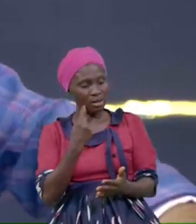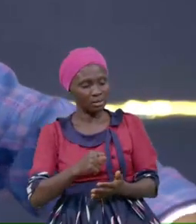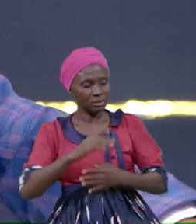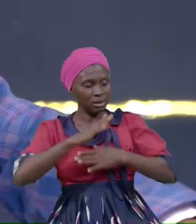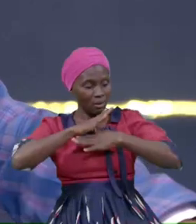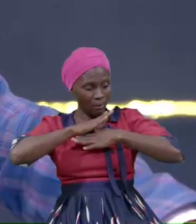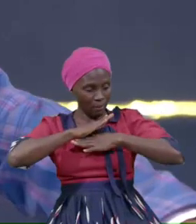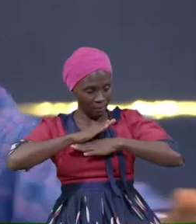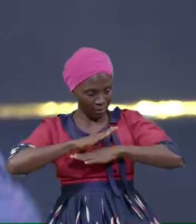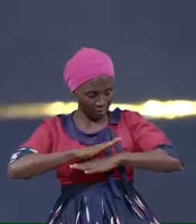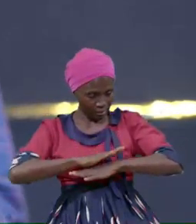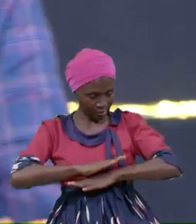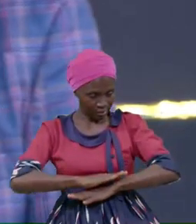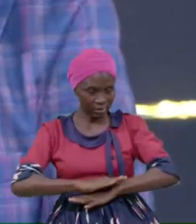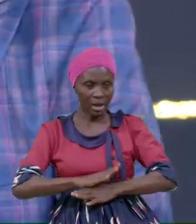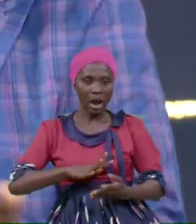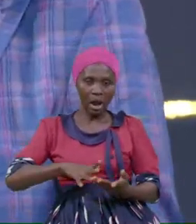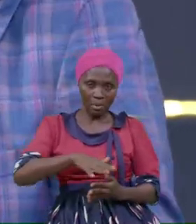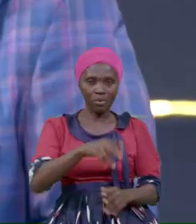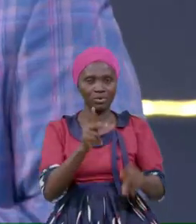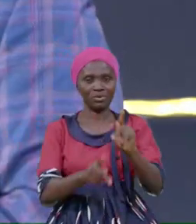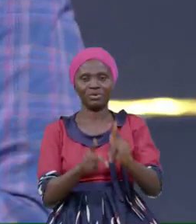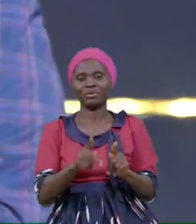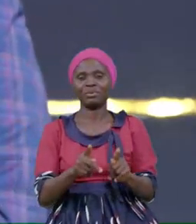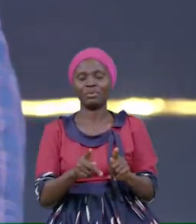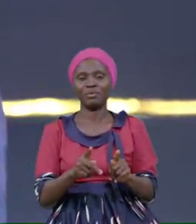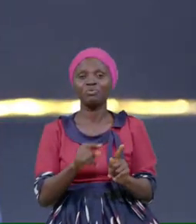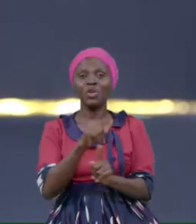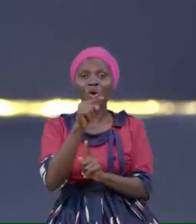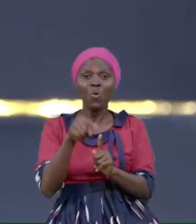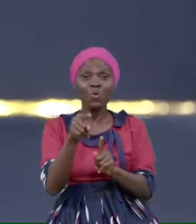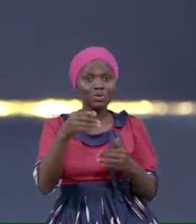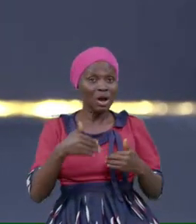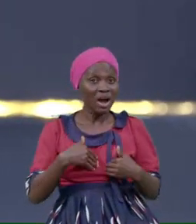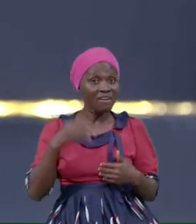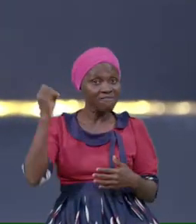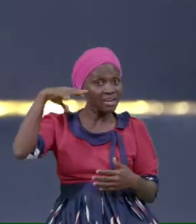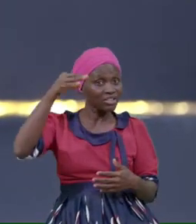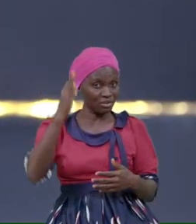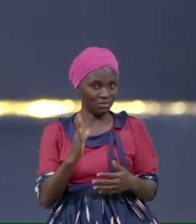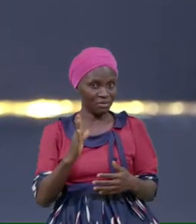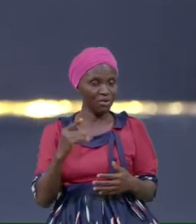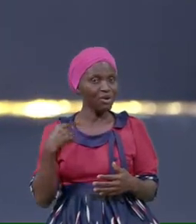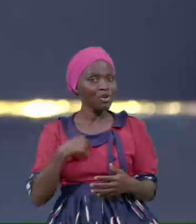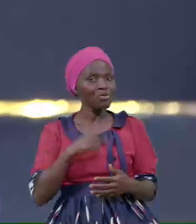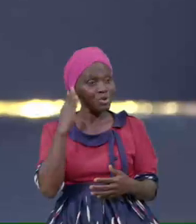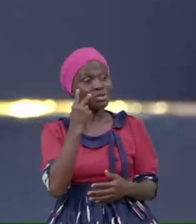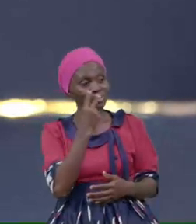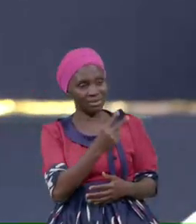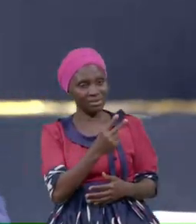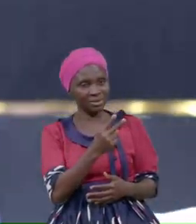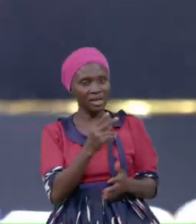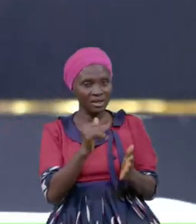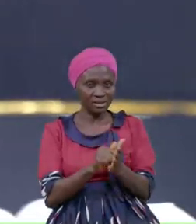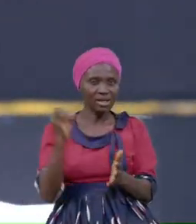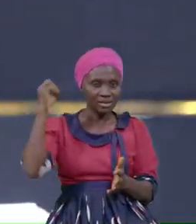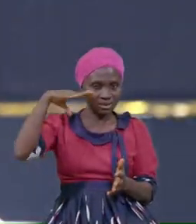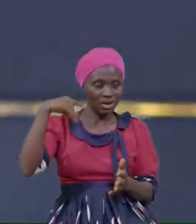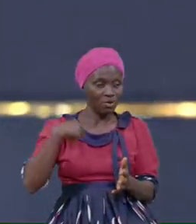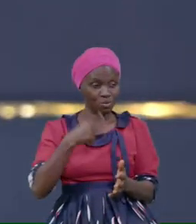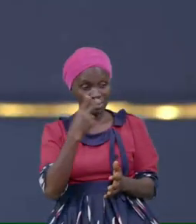restfulness among them. When you have the grace of God, we'll see the grace, we'll see the gentleness in your